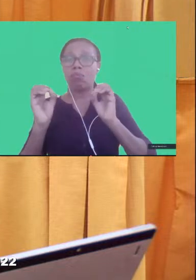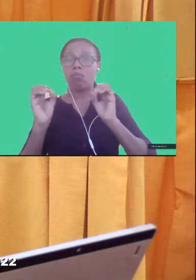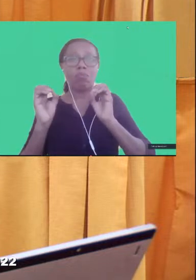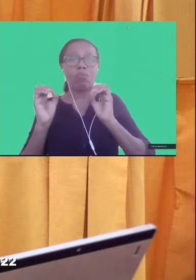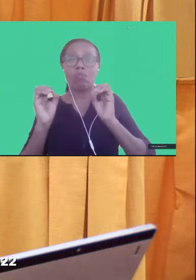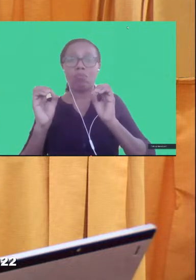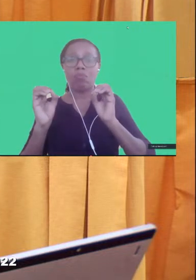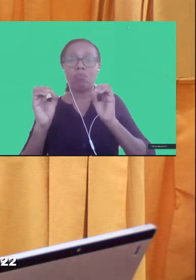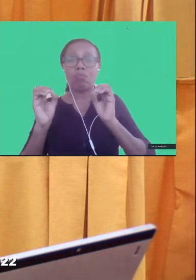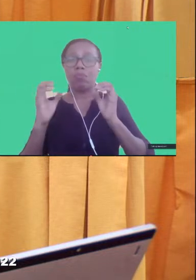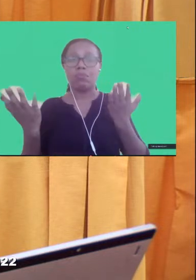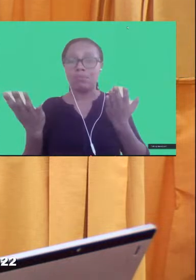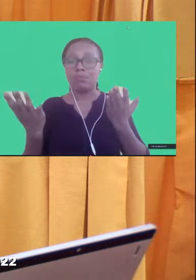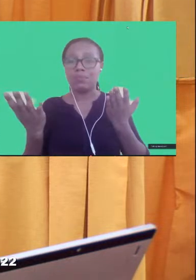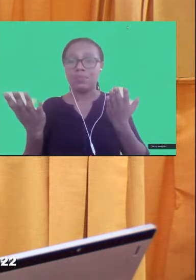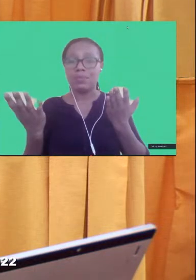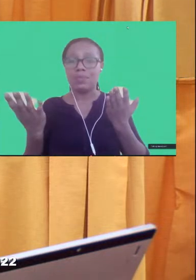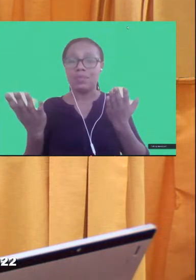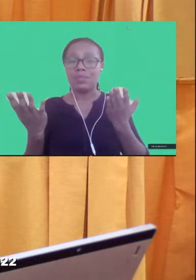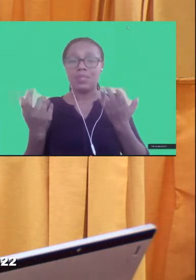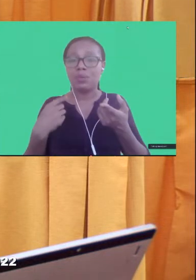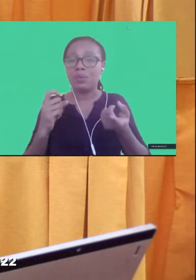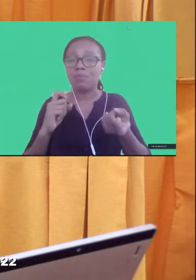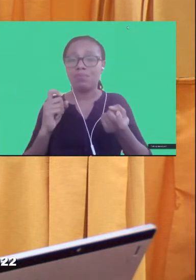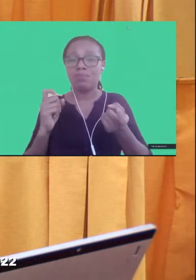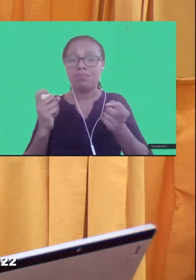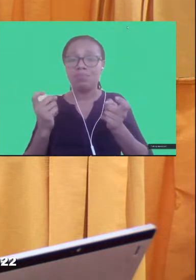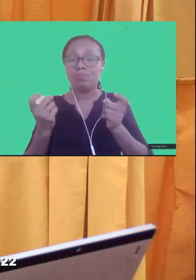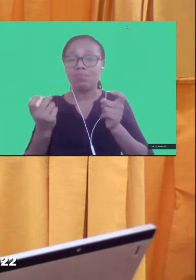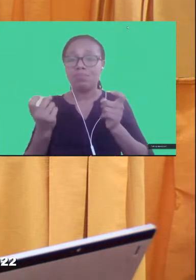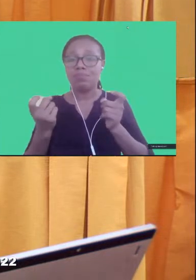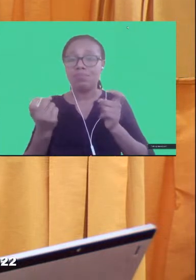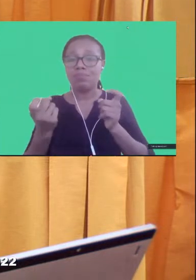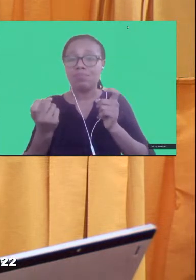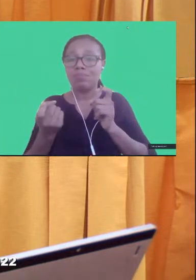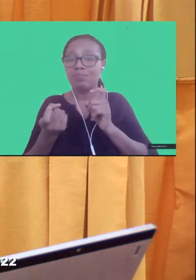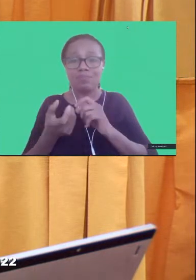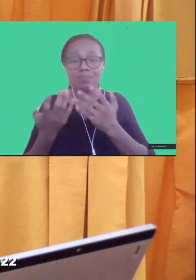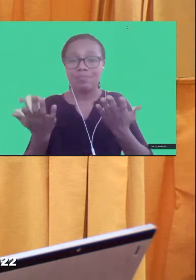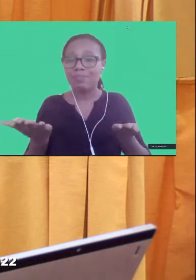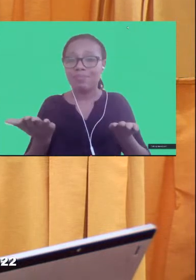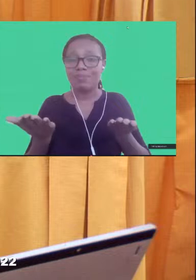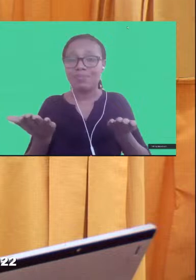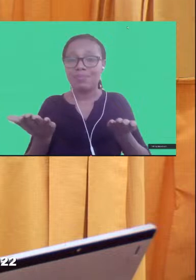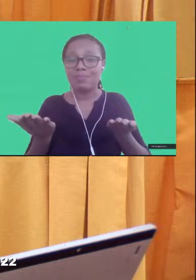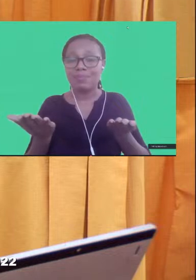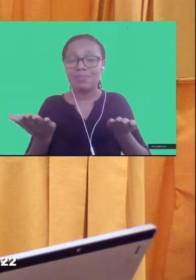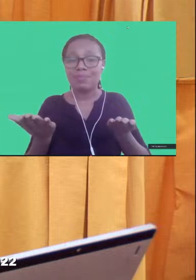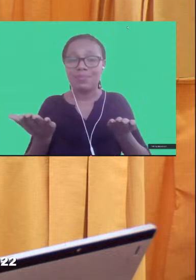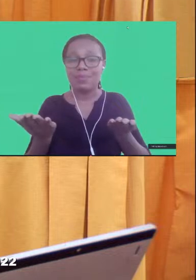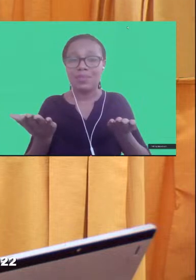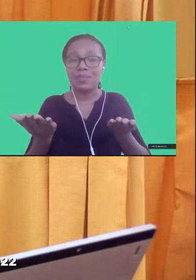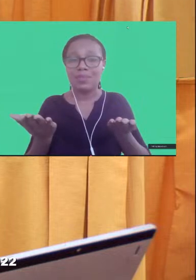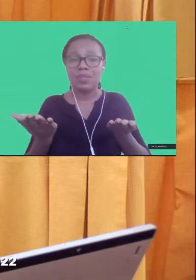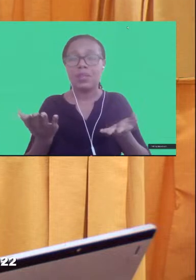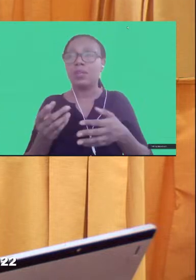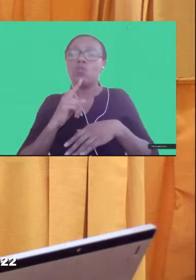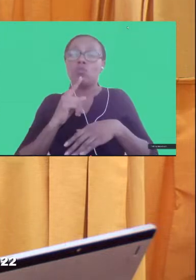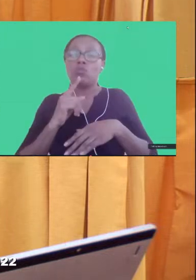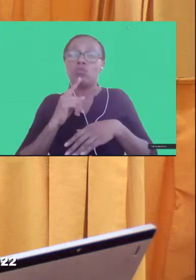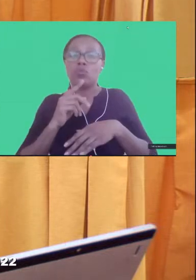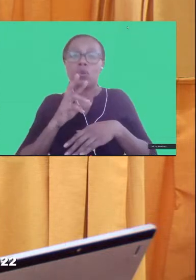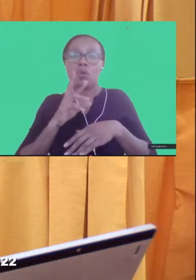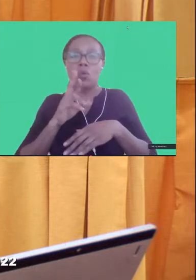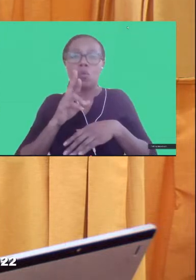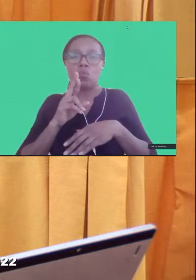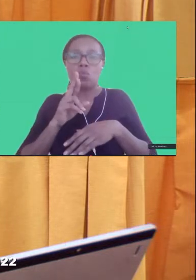and there's hardly much difference between certainly what one may consider to be rural versus urban Barbados. So we